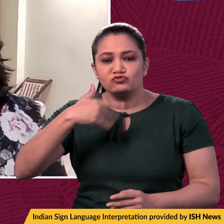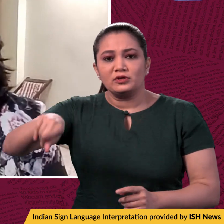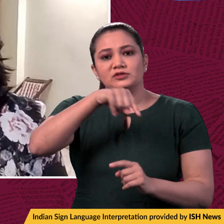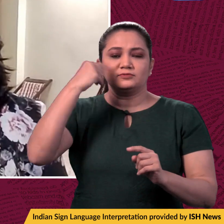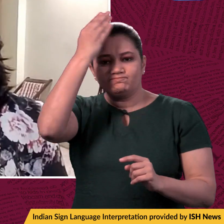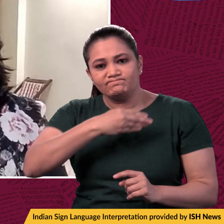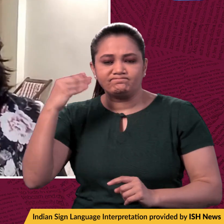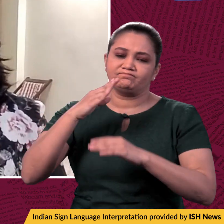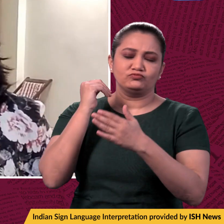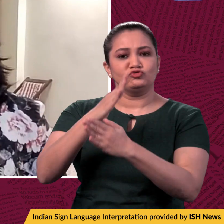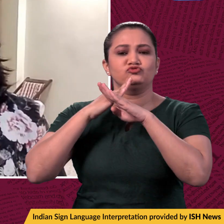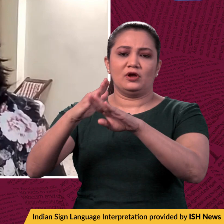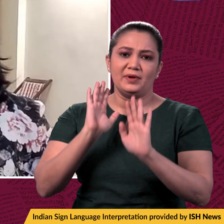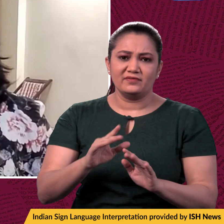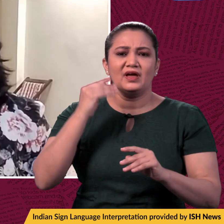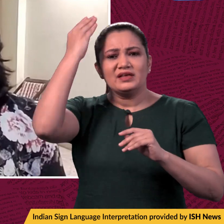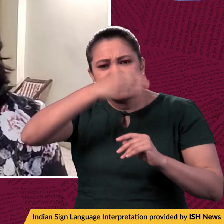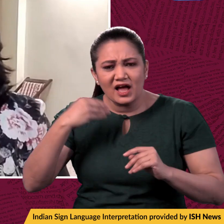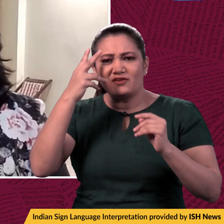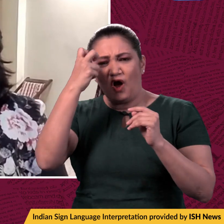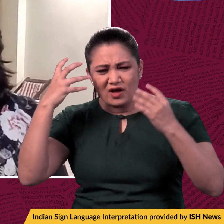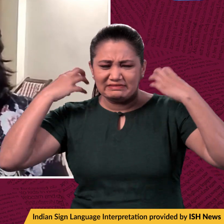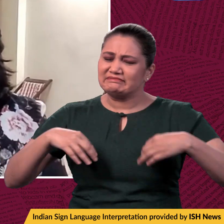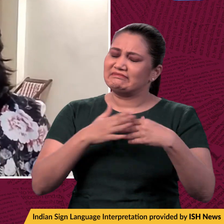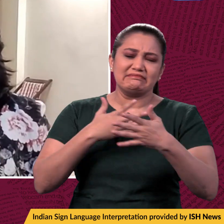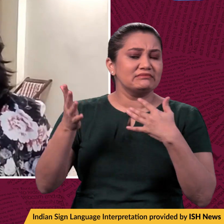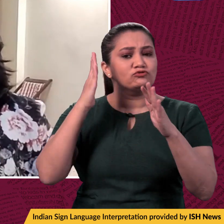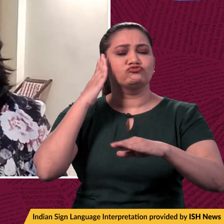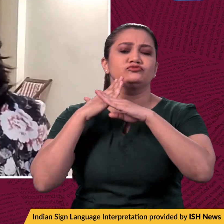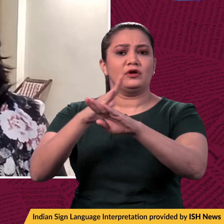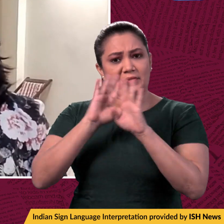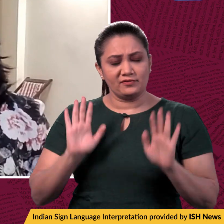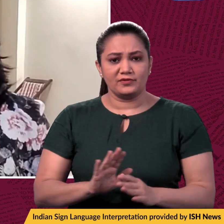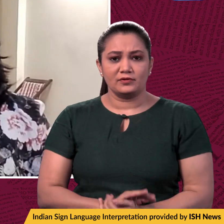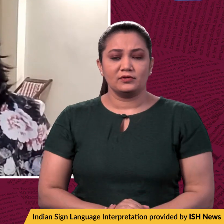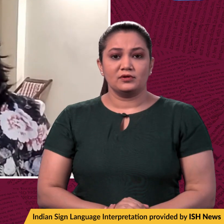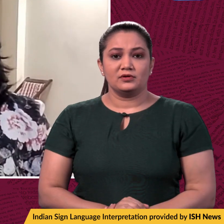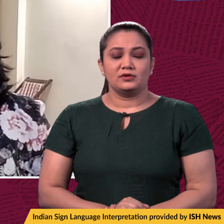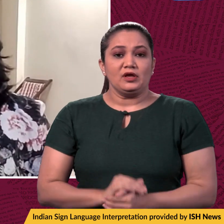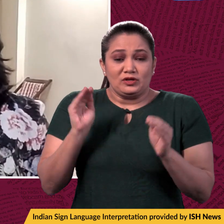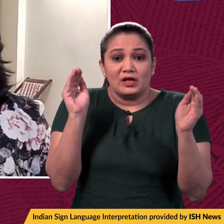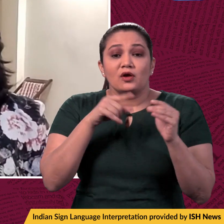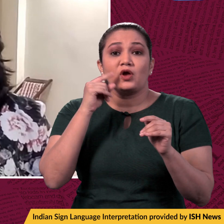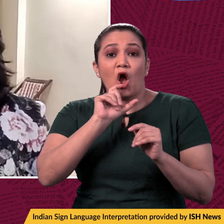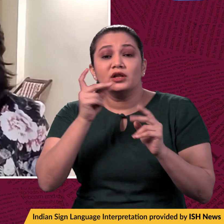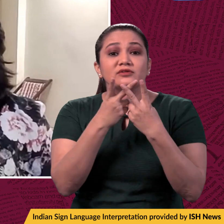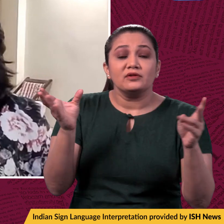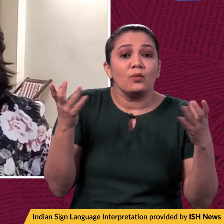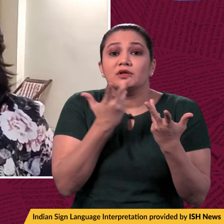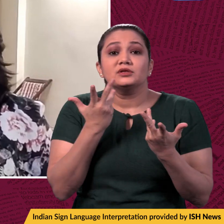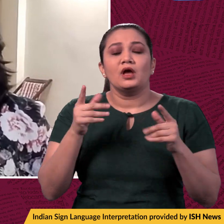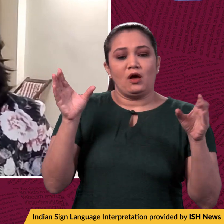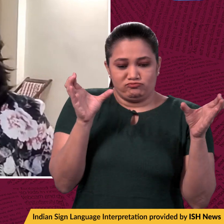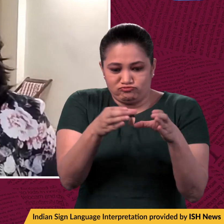restrained students from wearing hijab, saffron stoles, scarves in schools and colleges that come under the State Minority